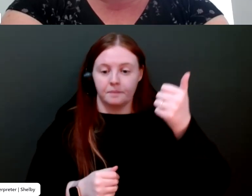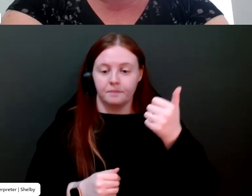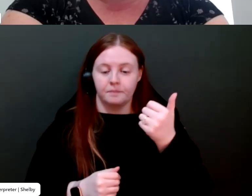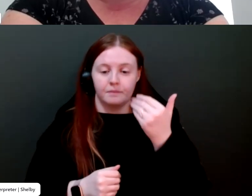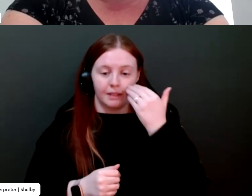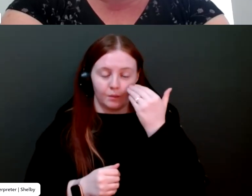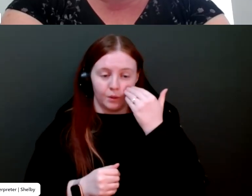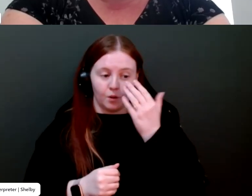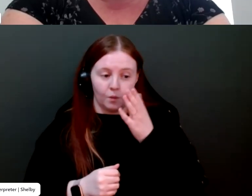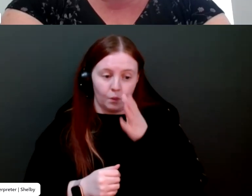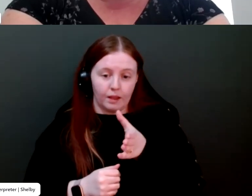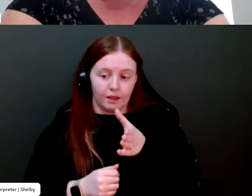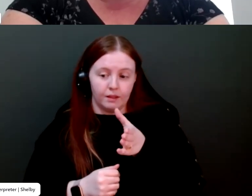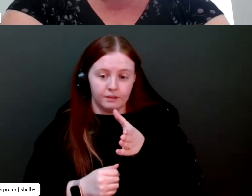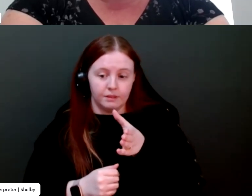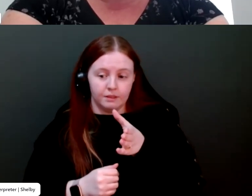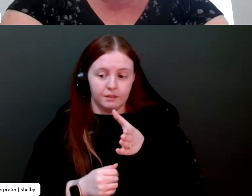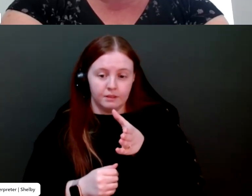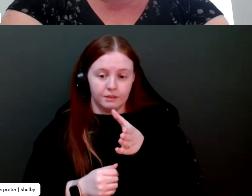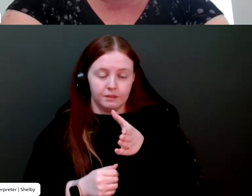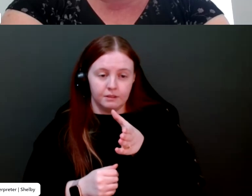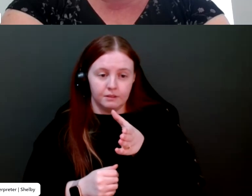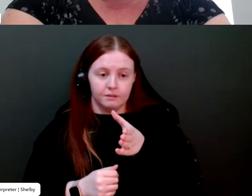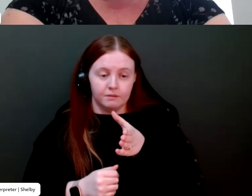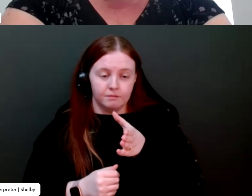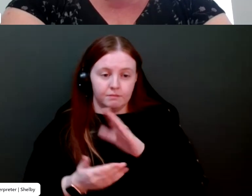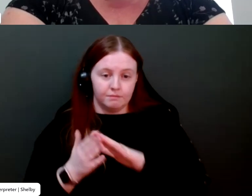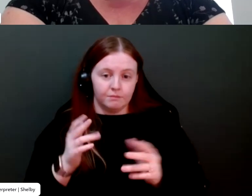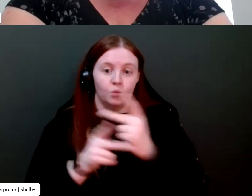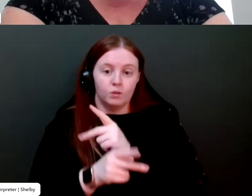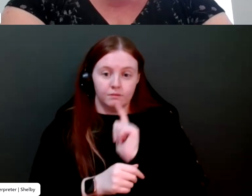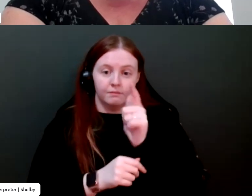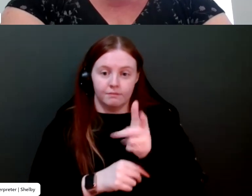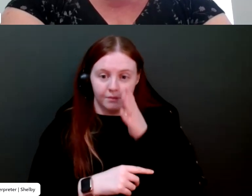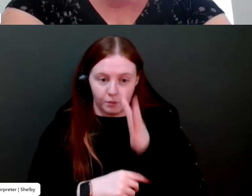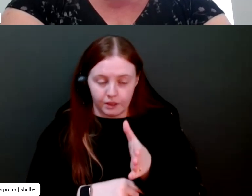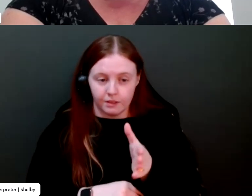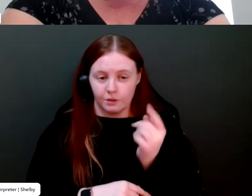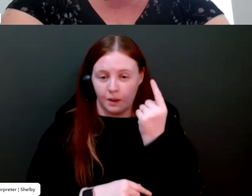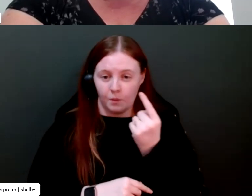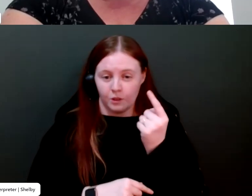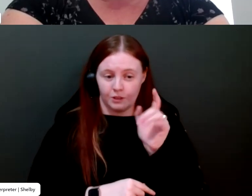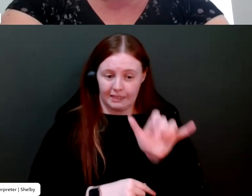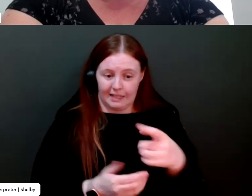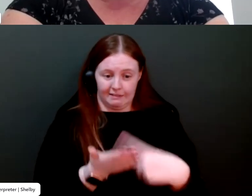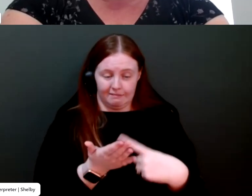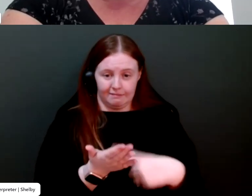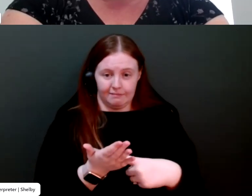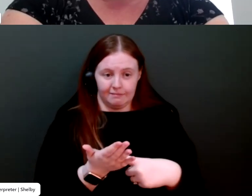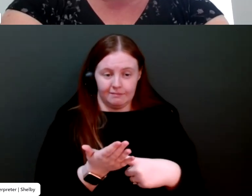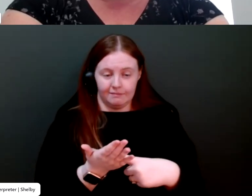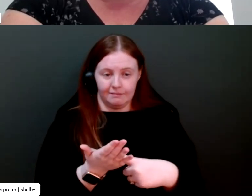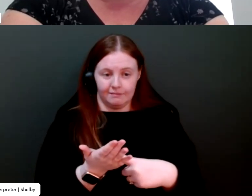to likely get more significant in years to come. Is this on the radar or something that needs to be addressed on